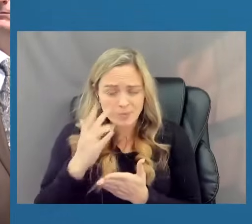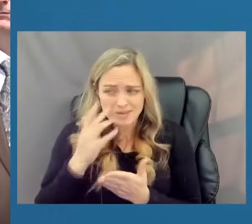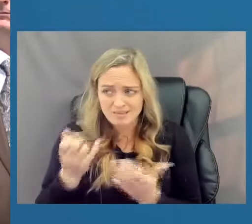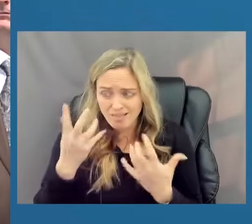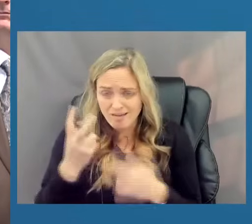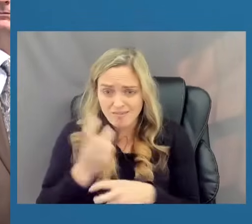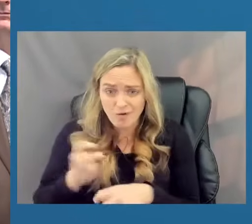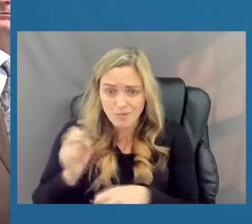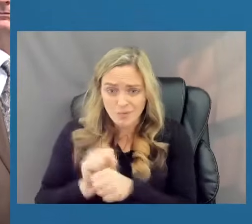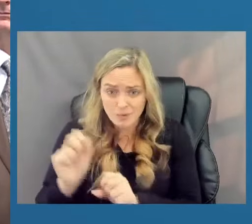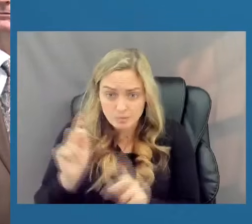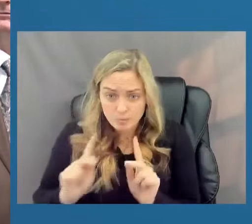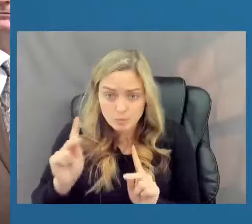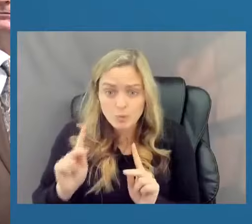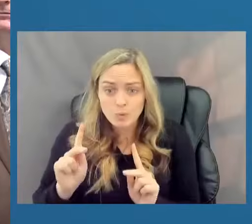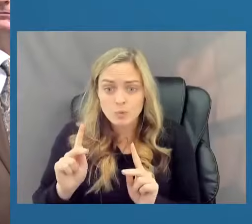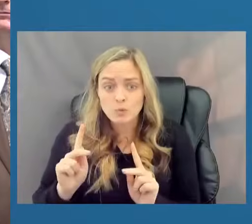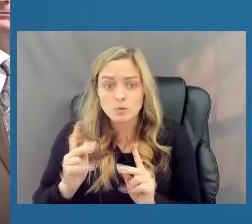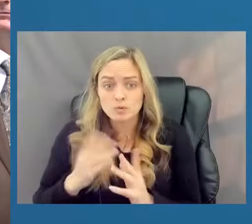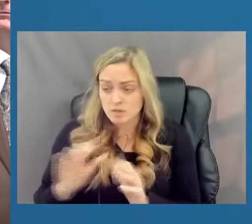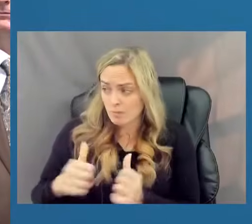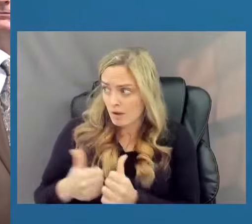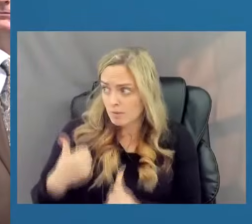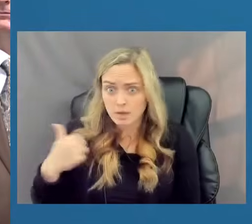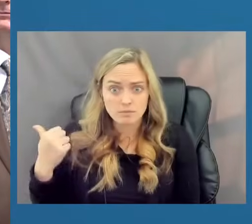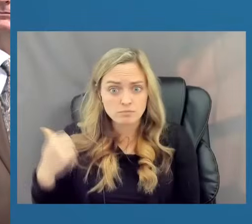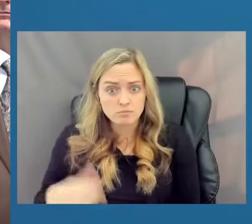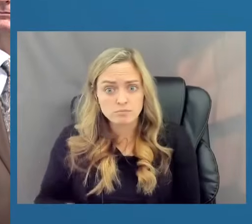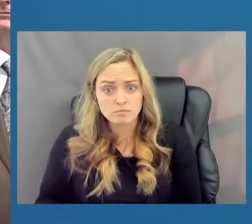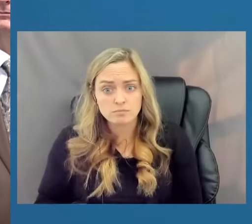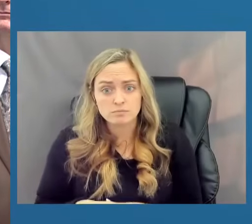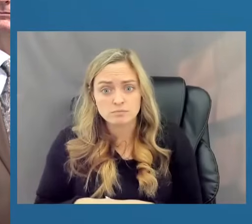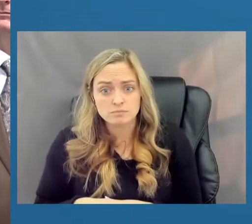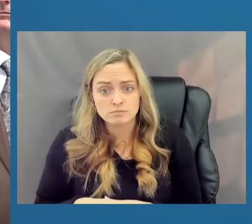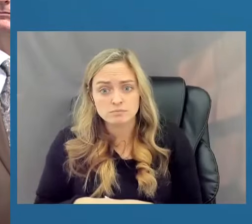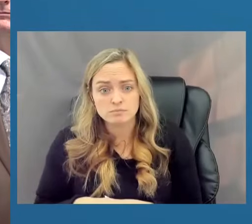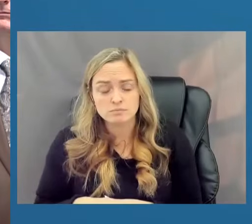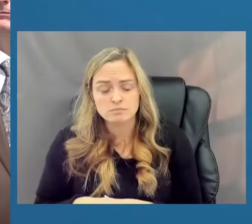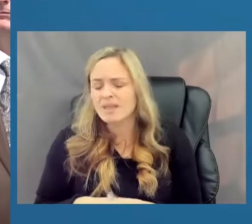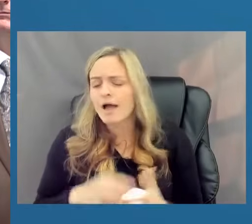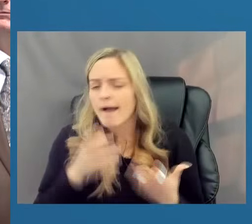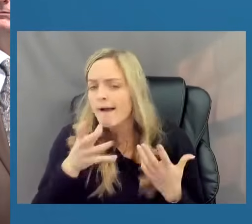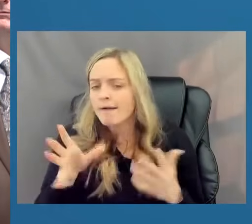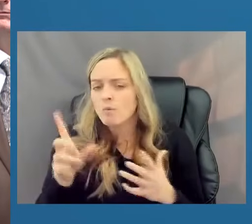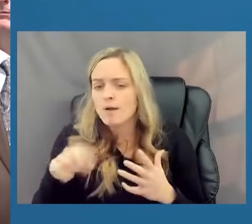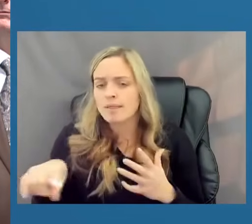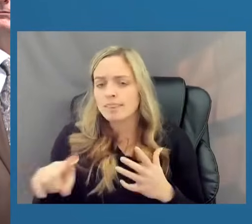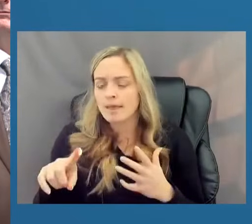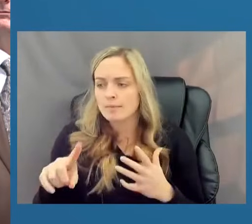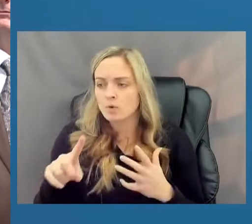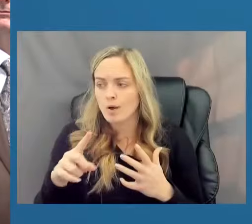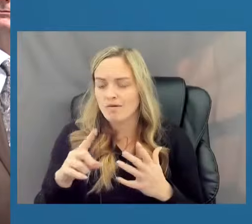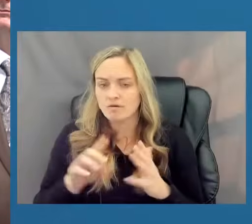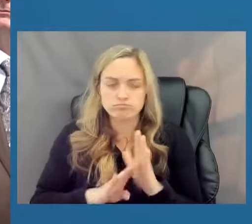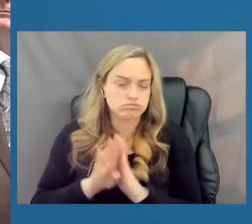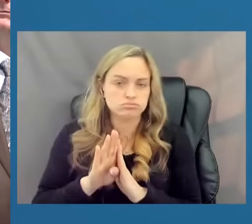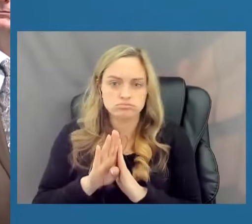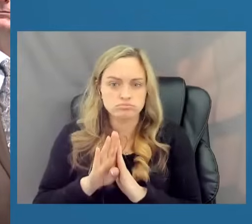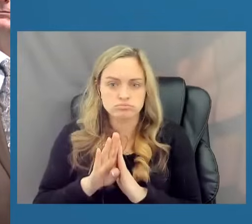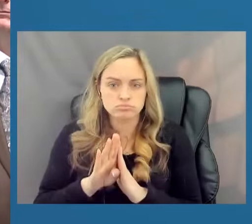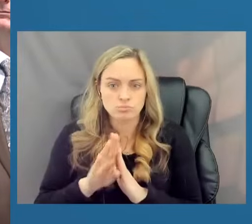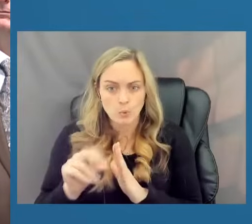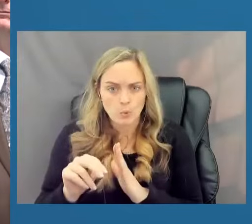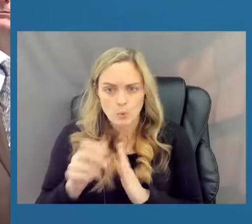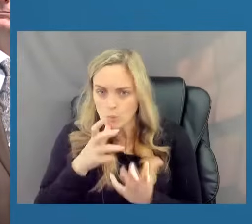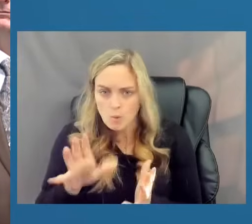hardworking people, some standing behind me. So I don't want them to have a surge, no. But when they're